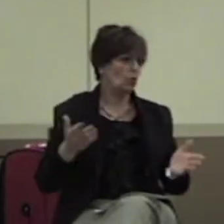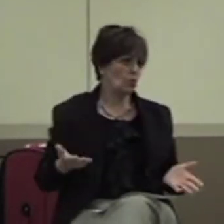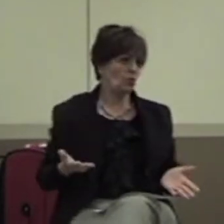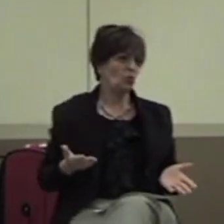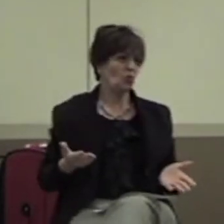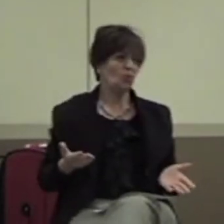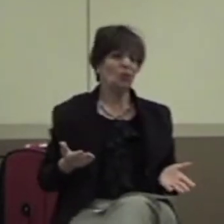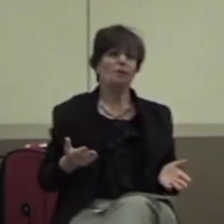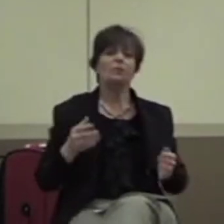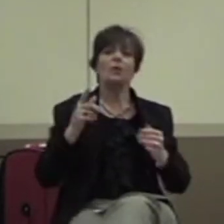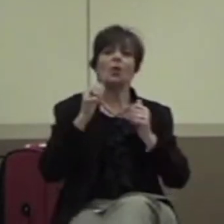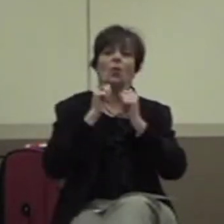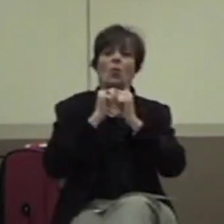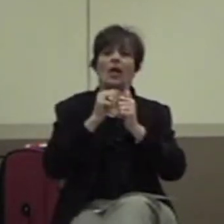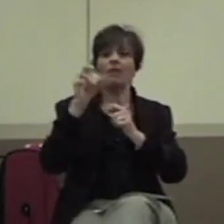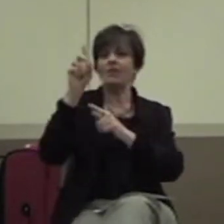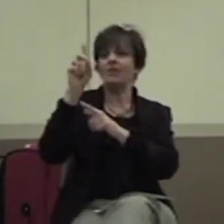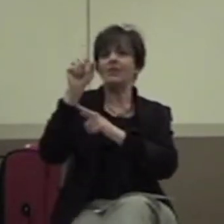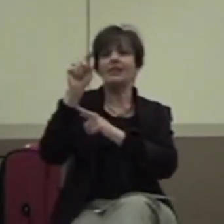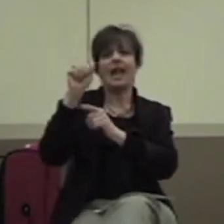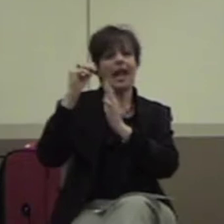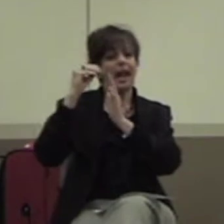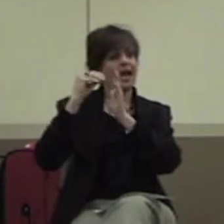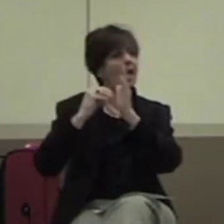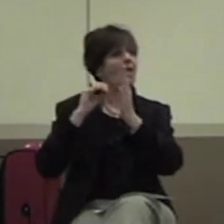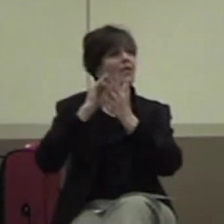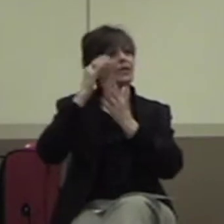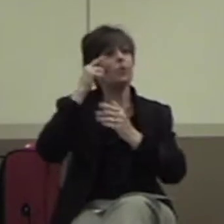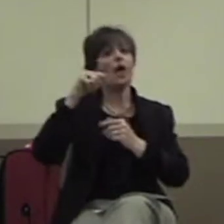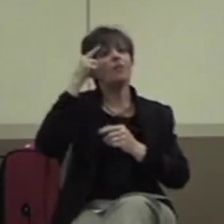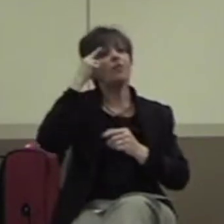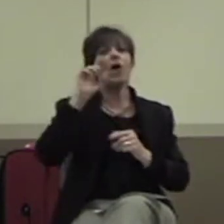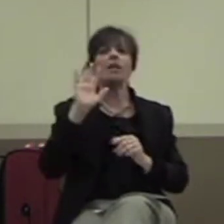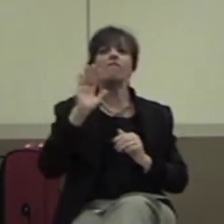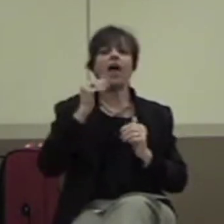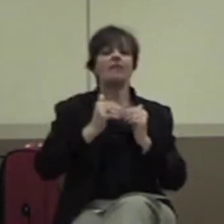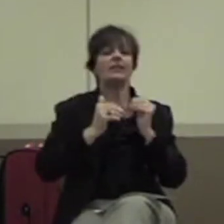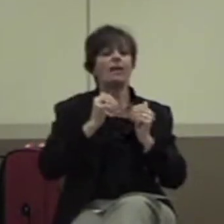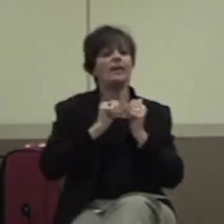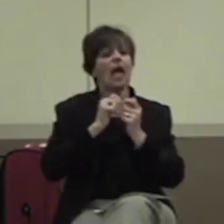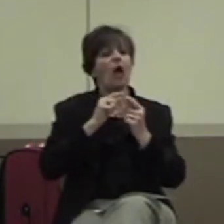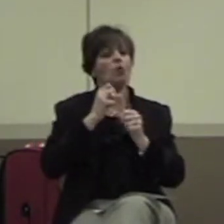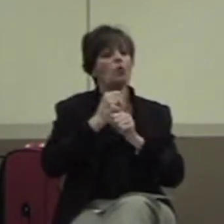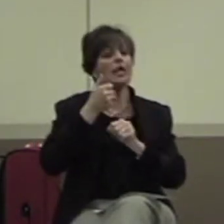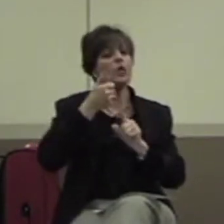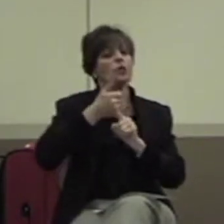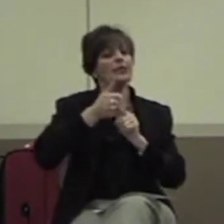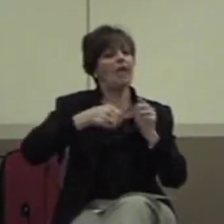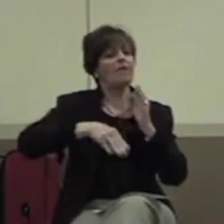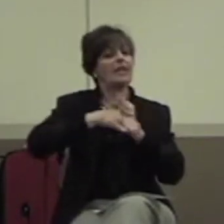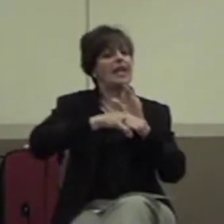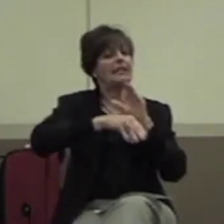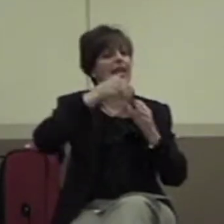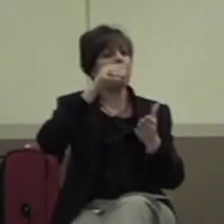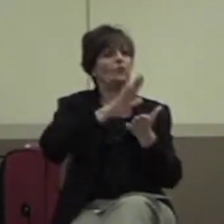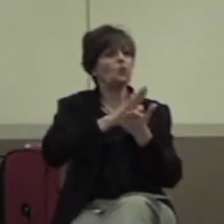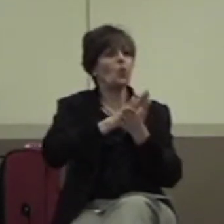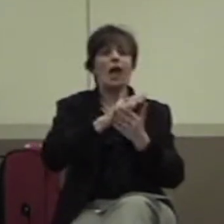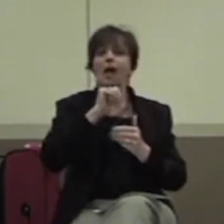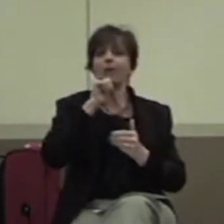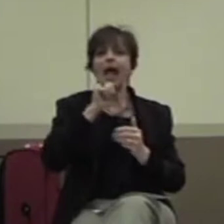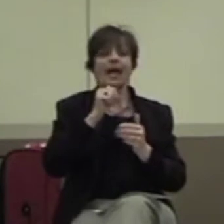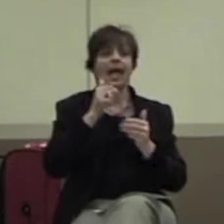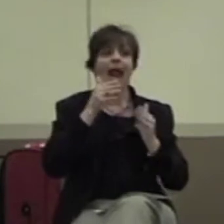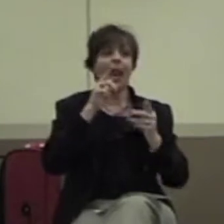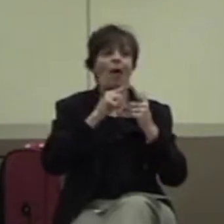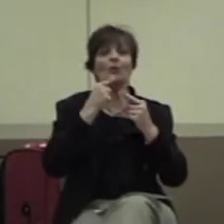doing with data. And that's why they thought 5 steps for how to get yourself kicked out of school. I'm not allowed